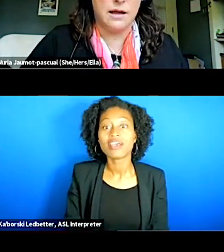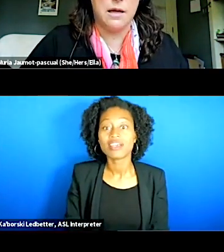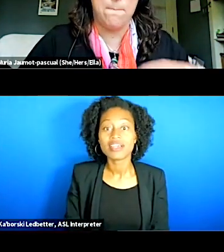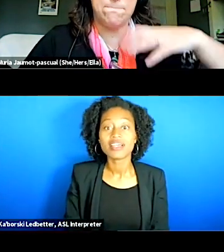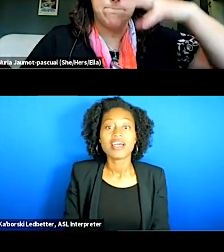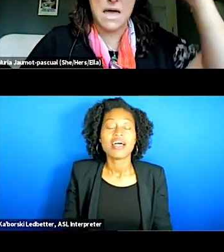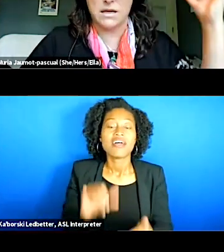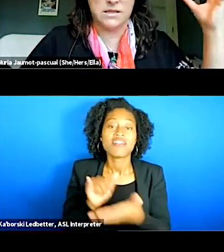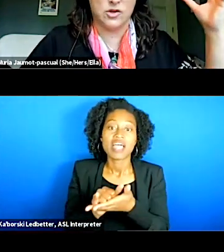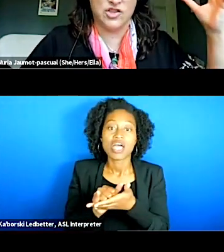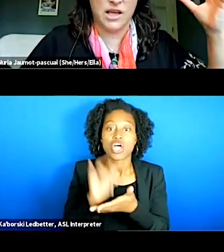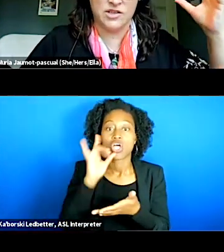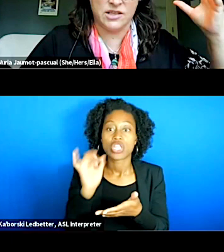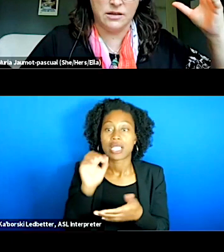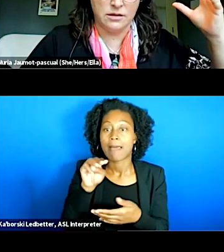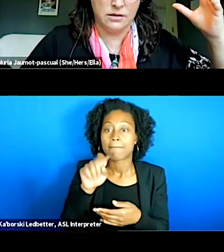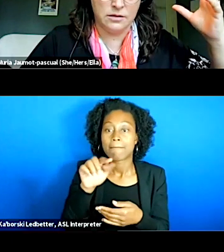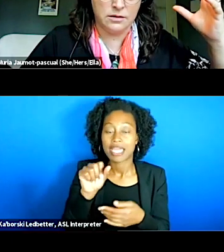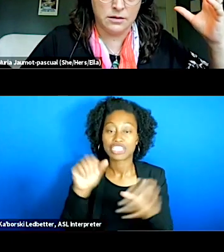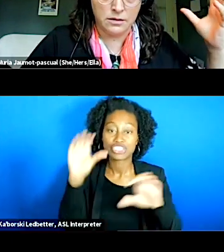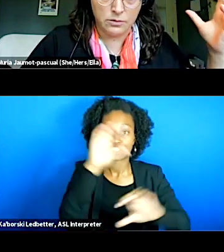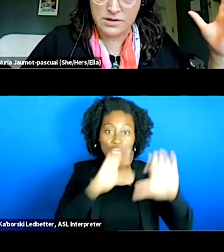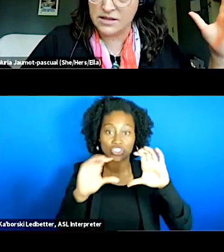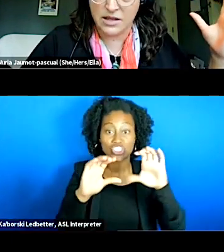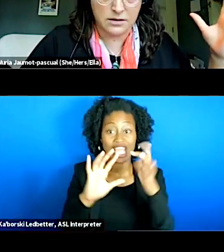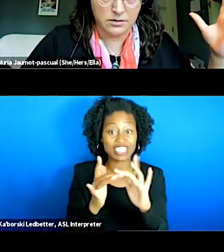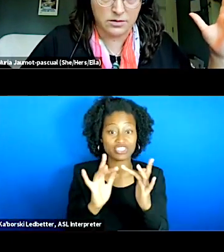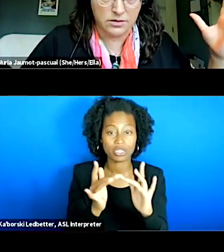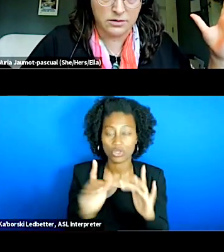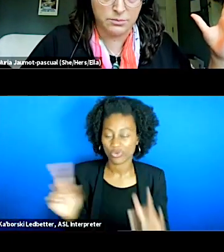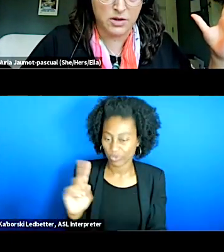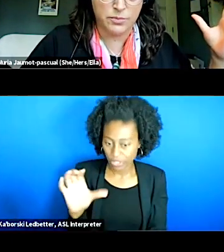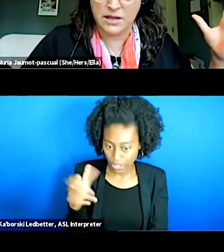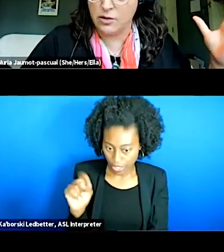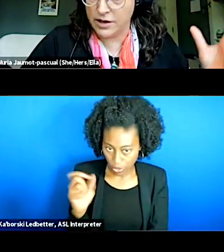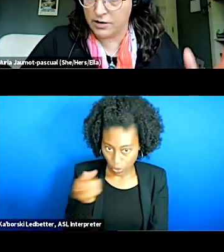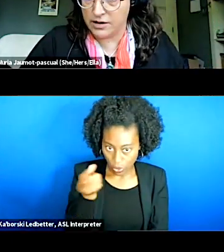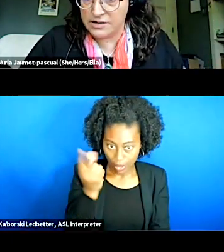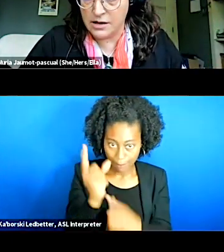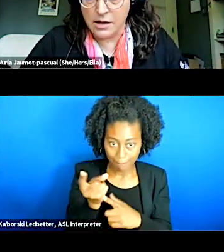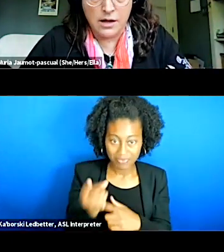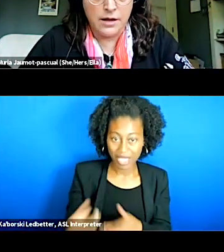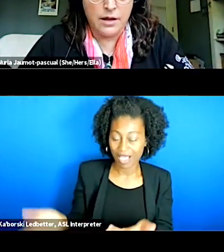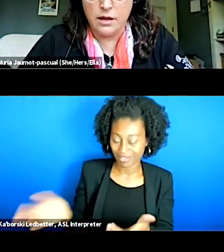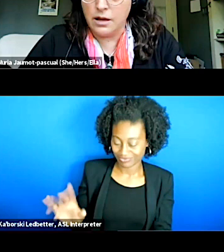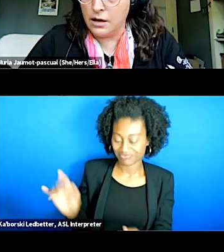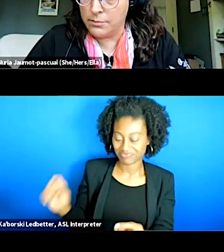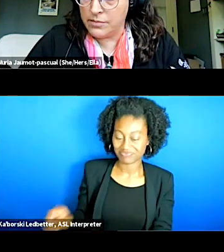It's like a meta search engine. Where's the chat? Hold on. Let me open it. Oh, here it is.